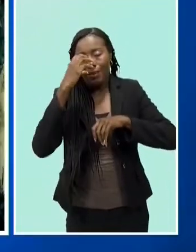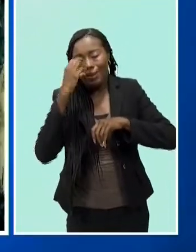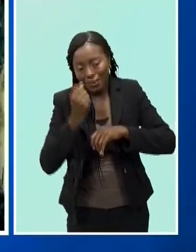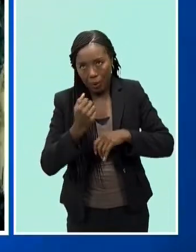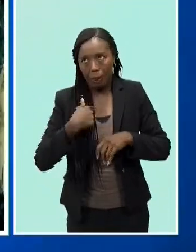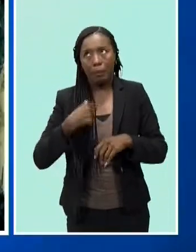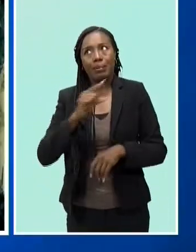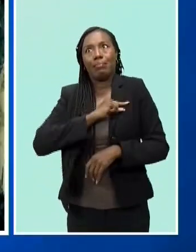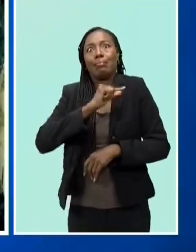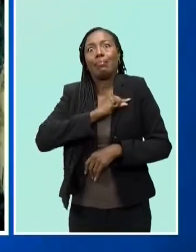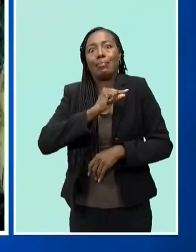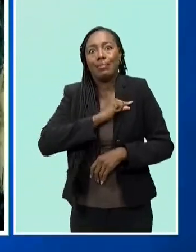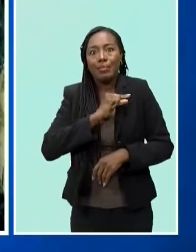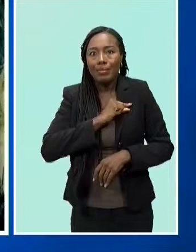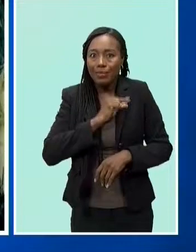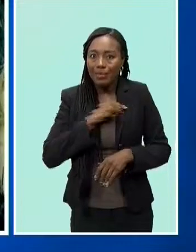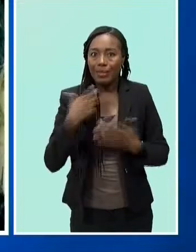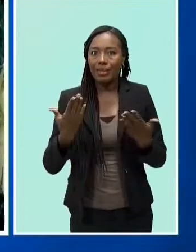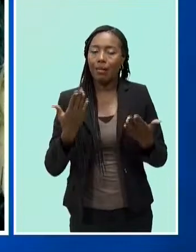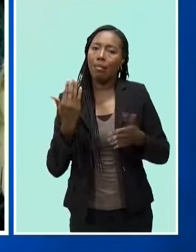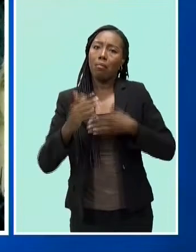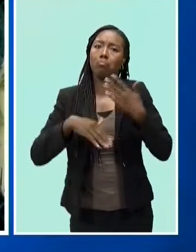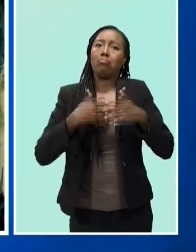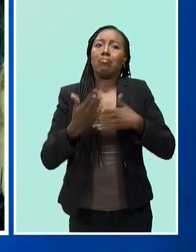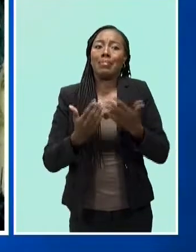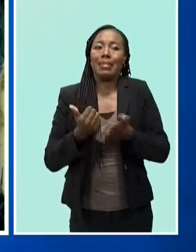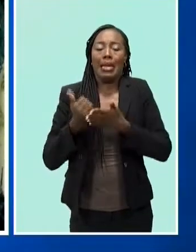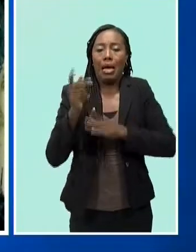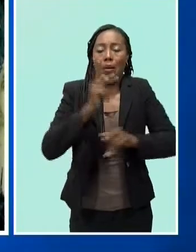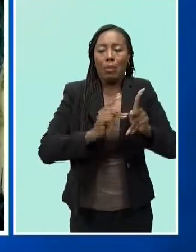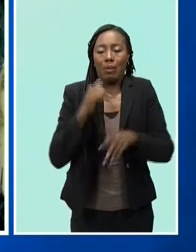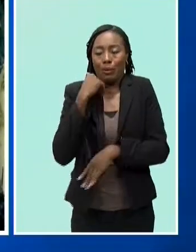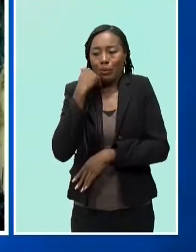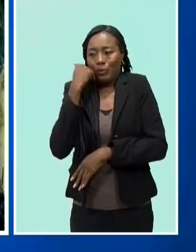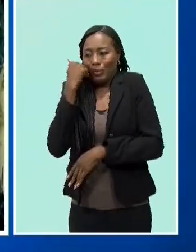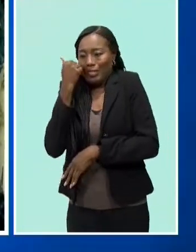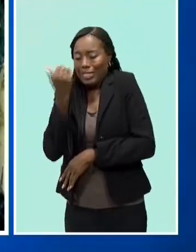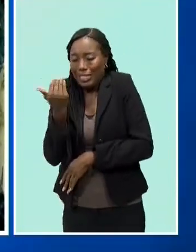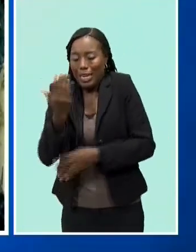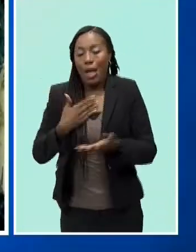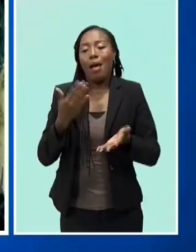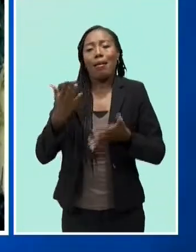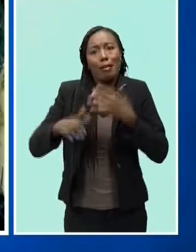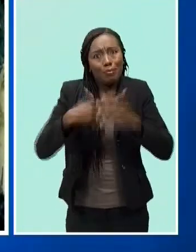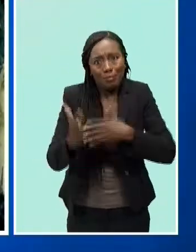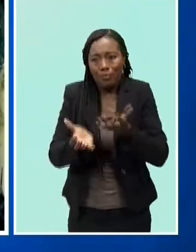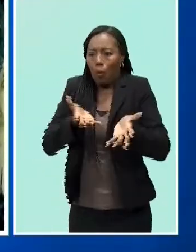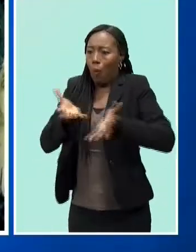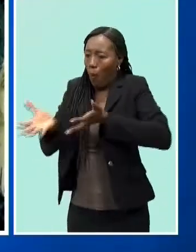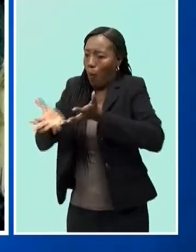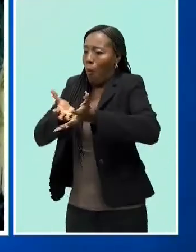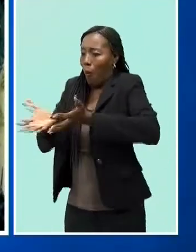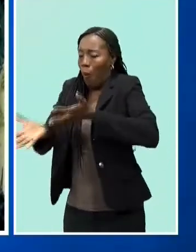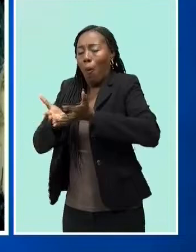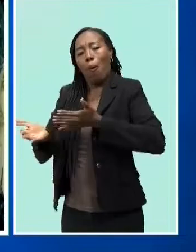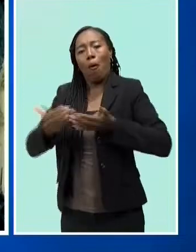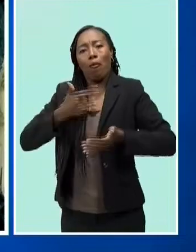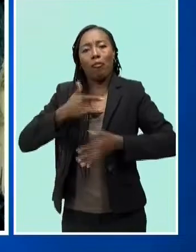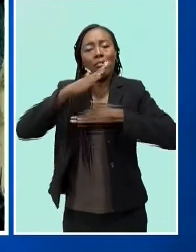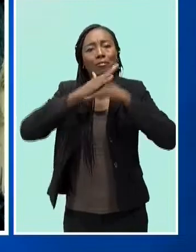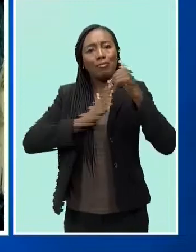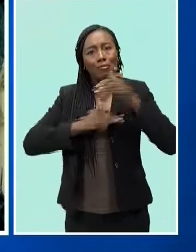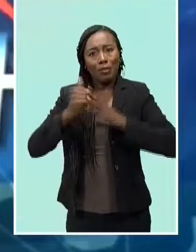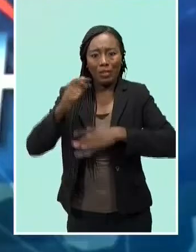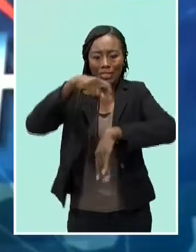of. This process also helped the shy among us to better their communication skills and the disorganized to practice time